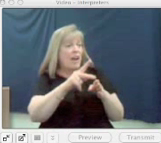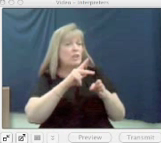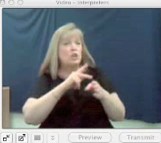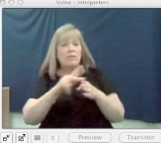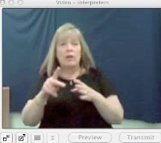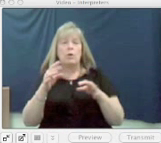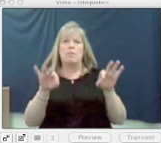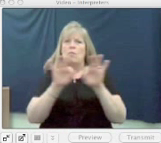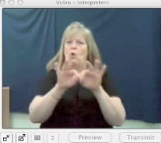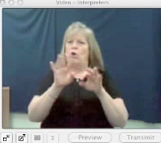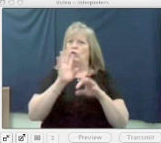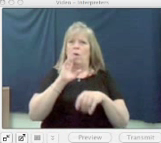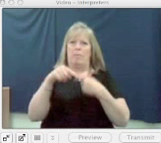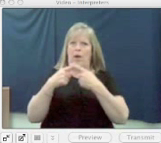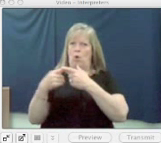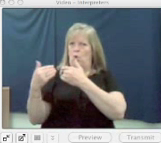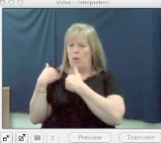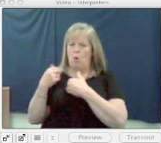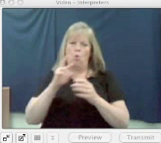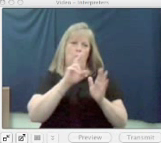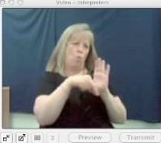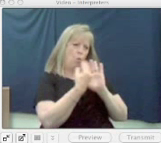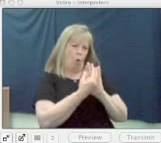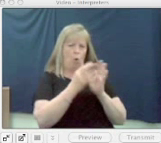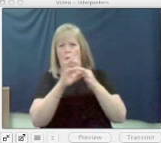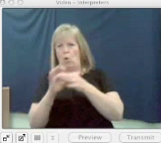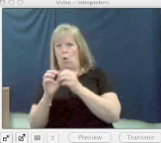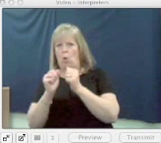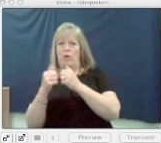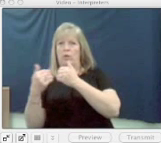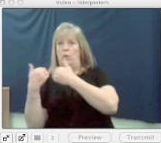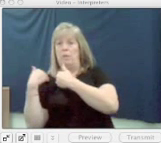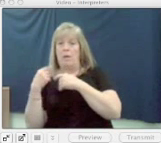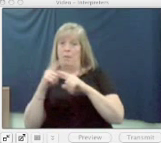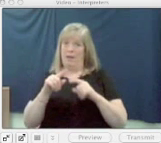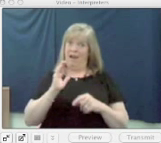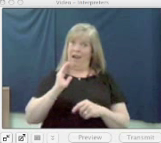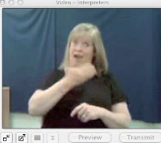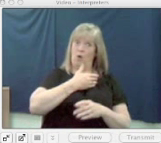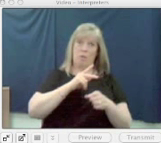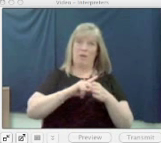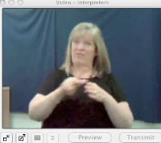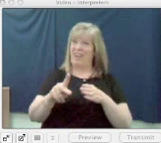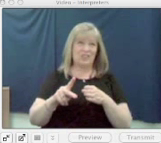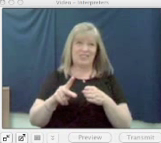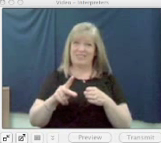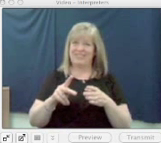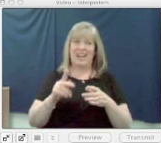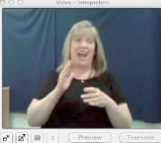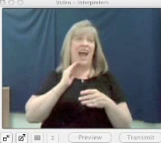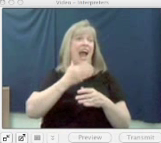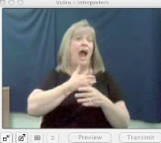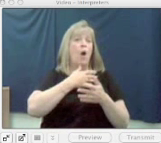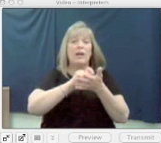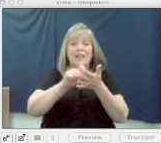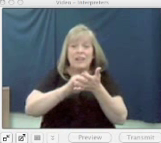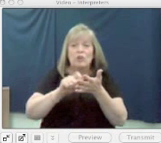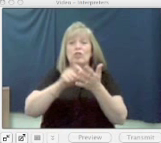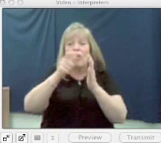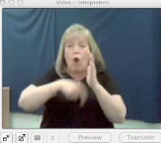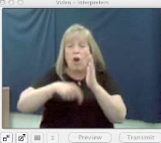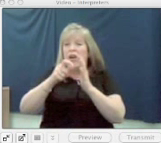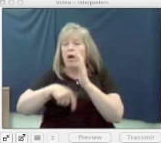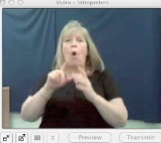and responsibility, and yet in our profession and in our literature, all we see is the role of the interpreter.